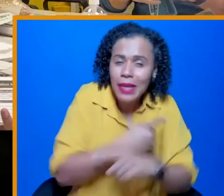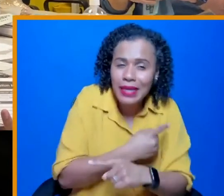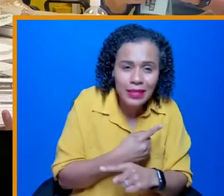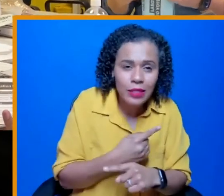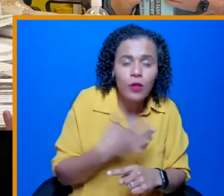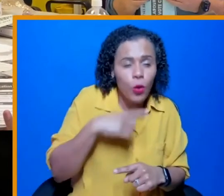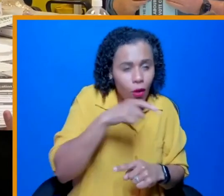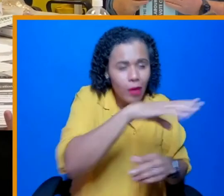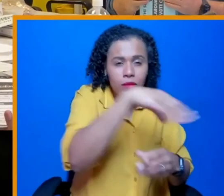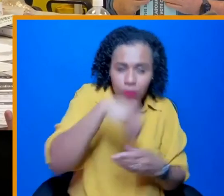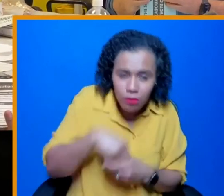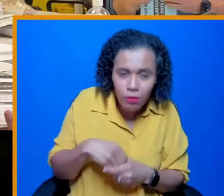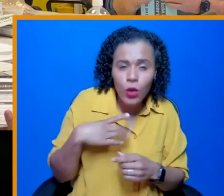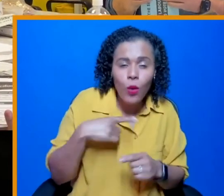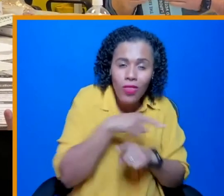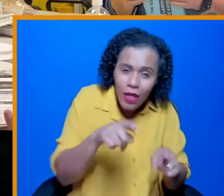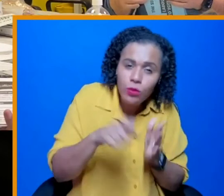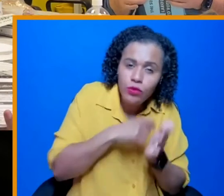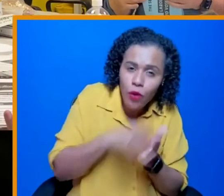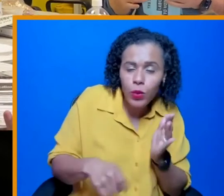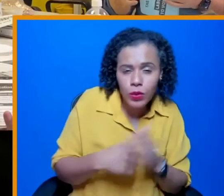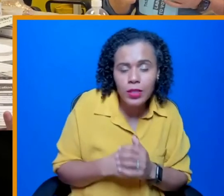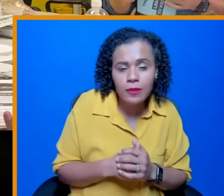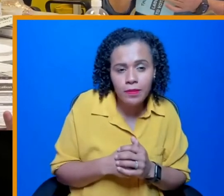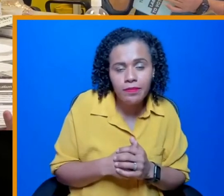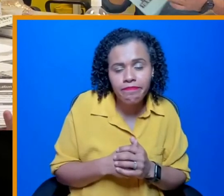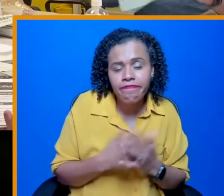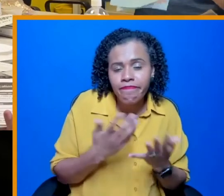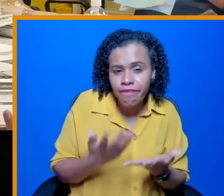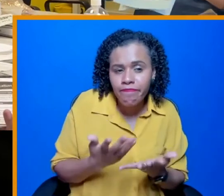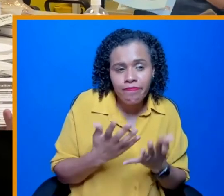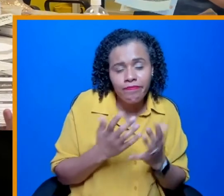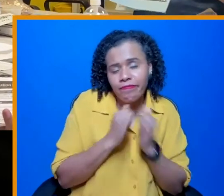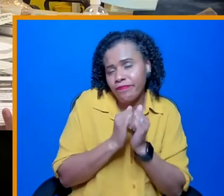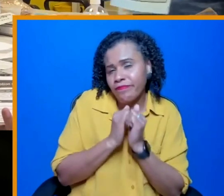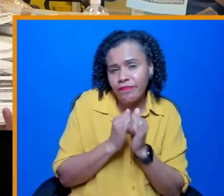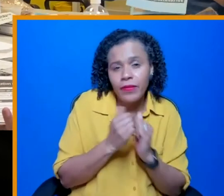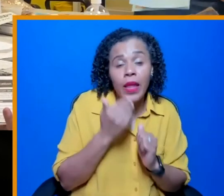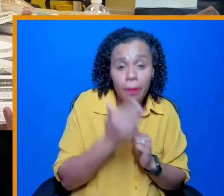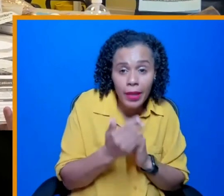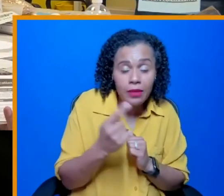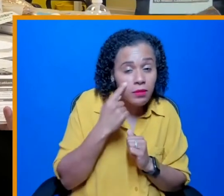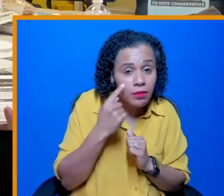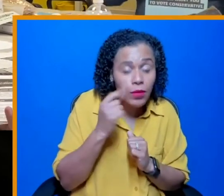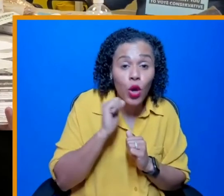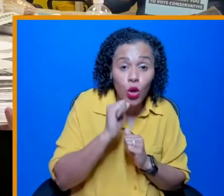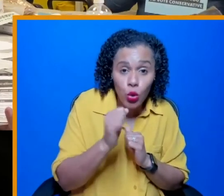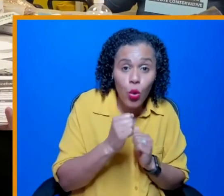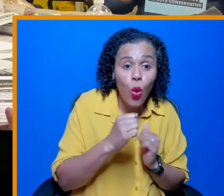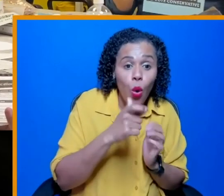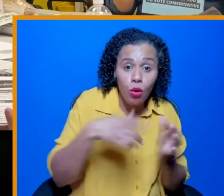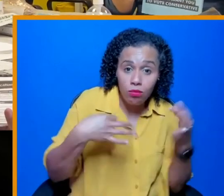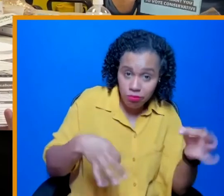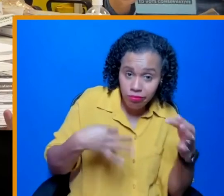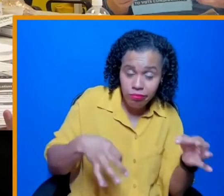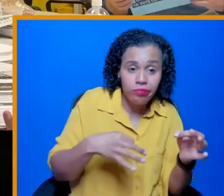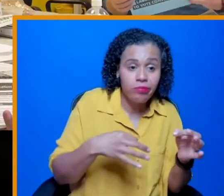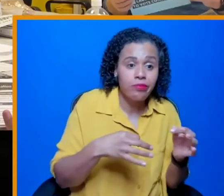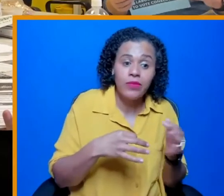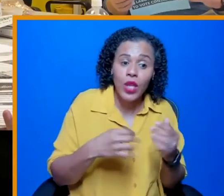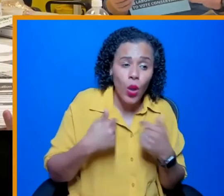that those people who will vote on a day get. So my plea to you is, please look at your literature. ALDC have got a huge amount